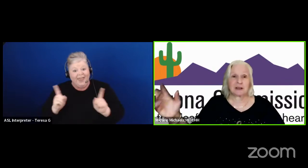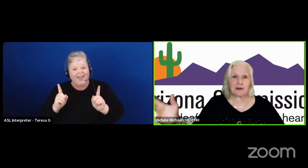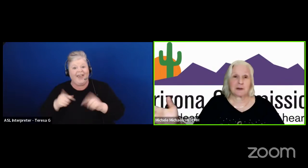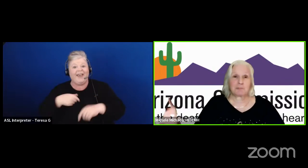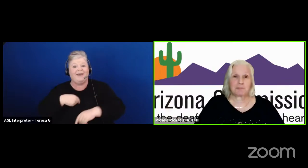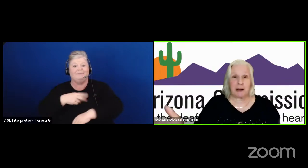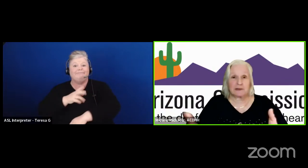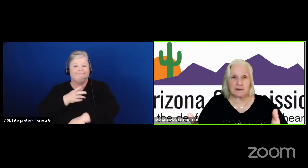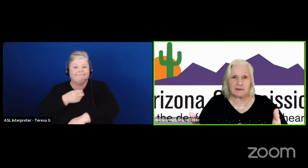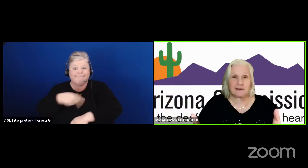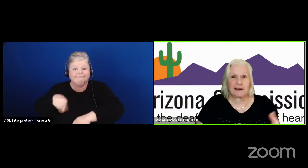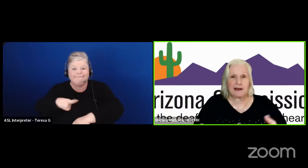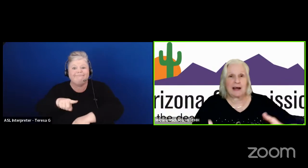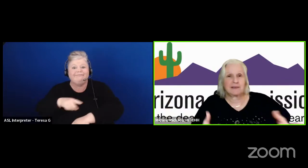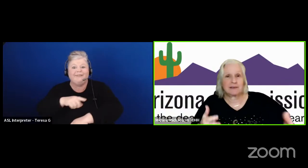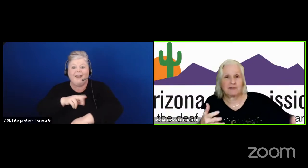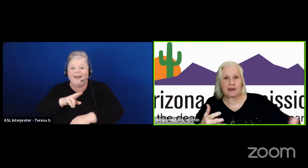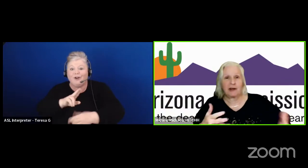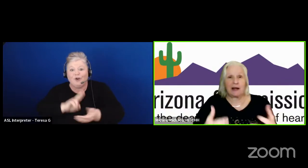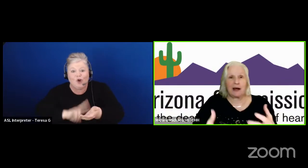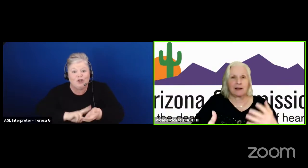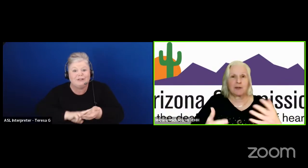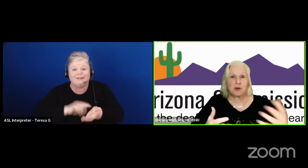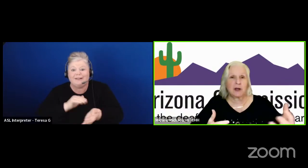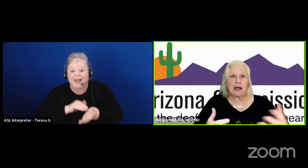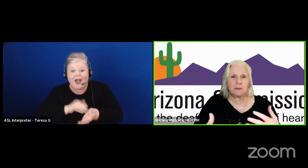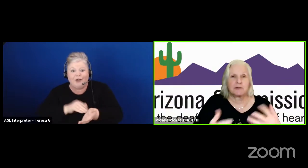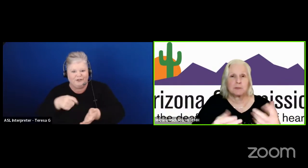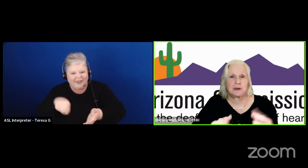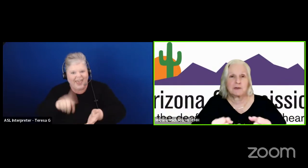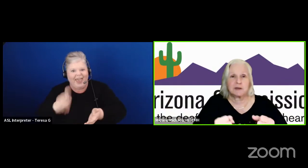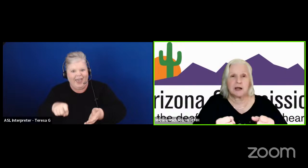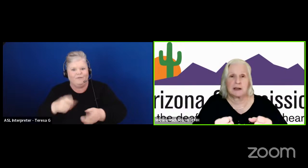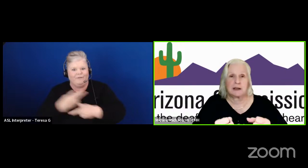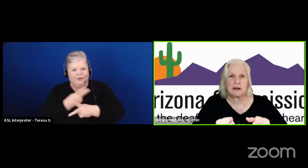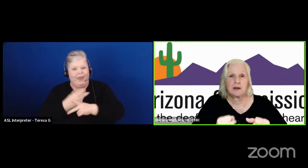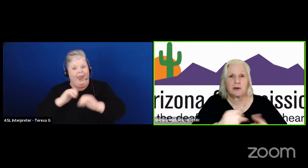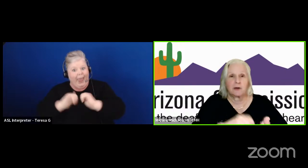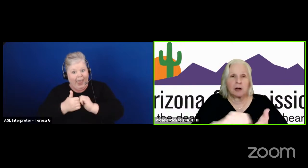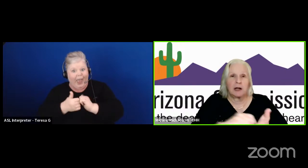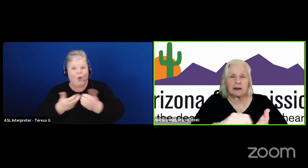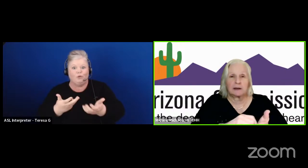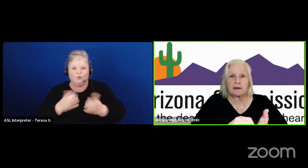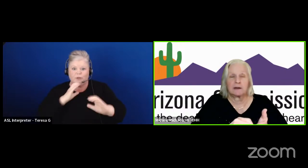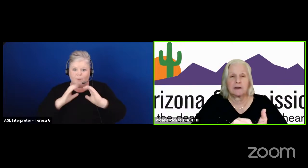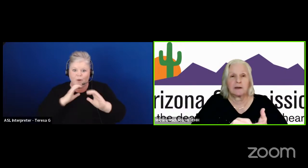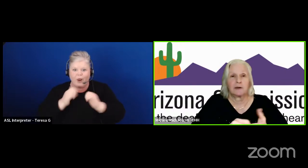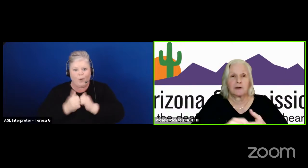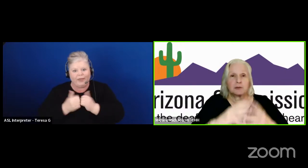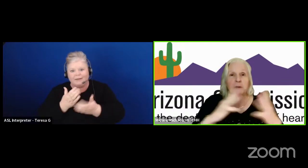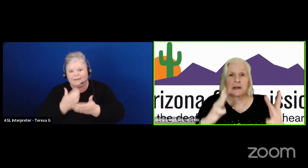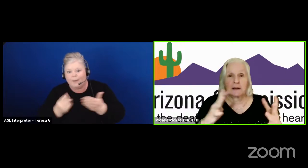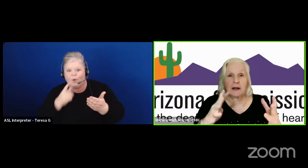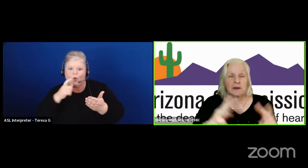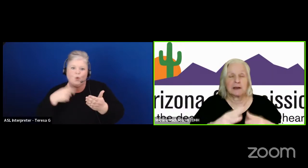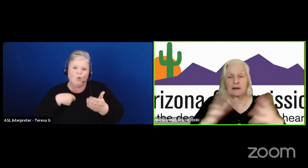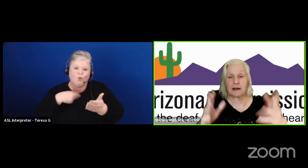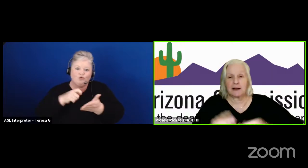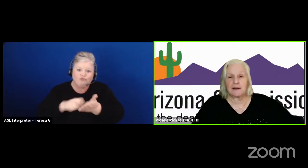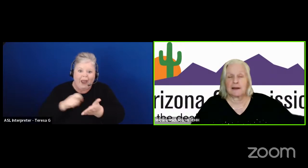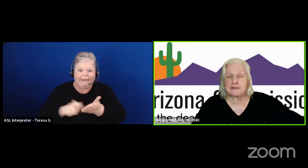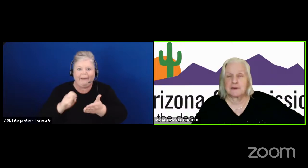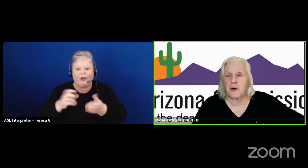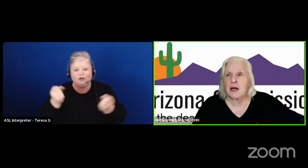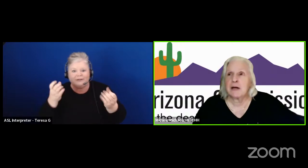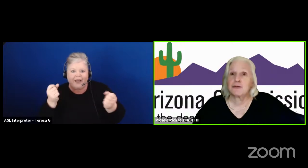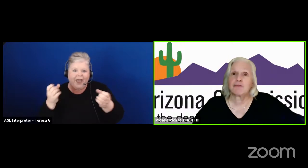as hearing patients, had to figure out how to communicate with somebody who's signing or writing or speaking loudly, that